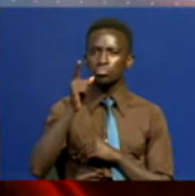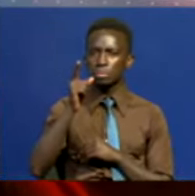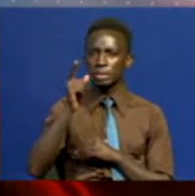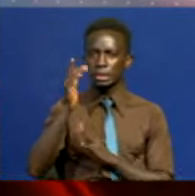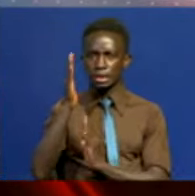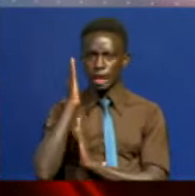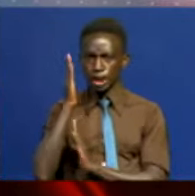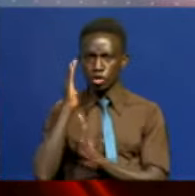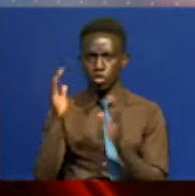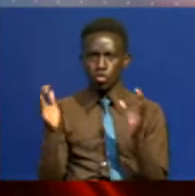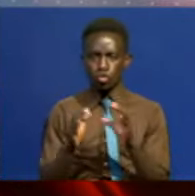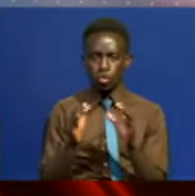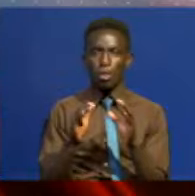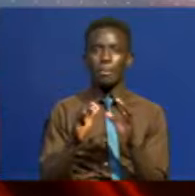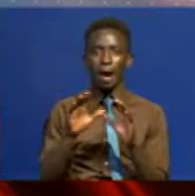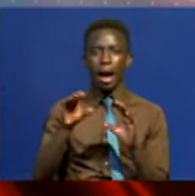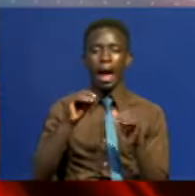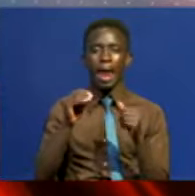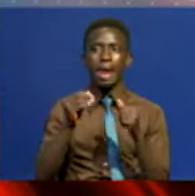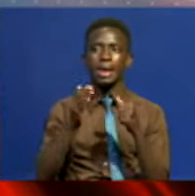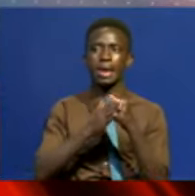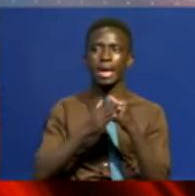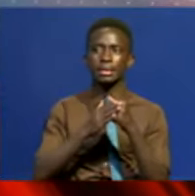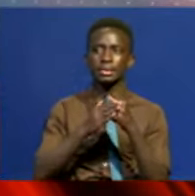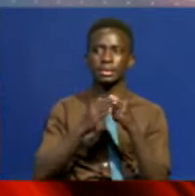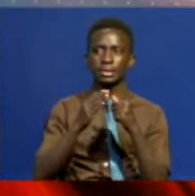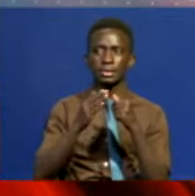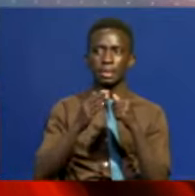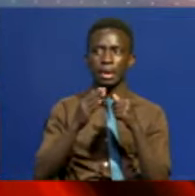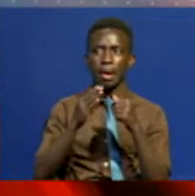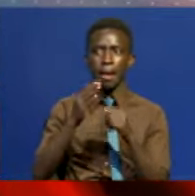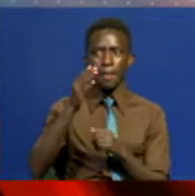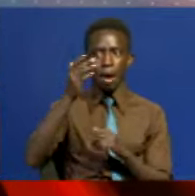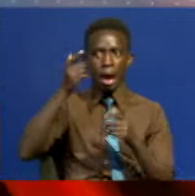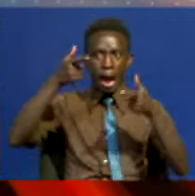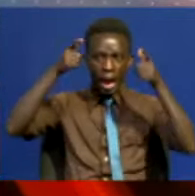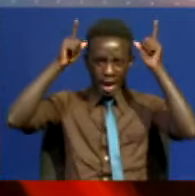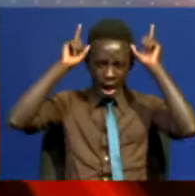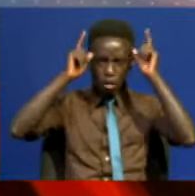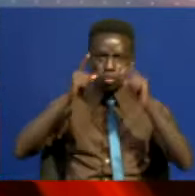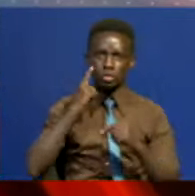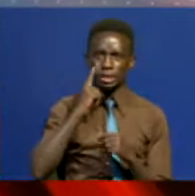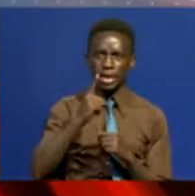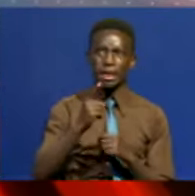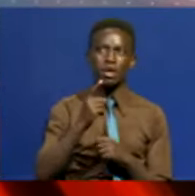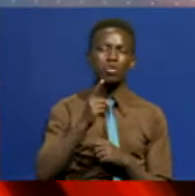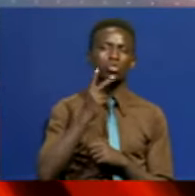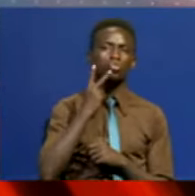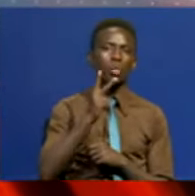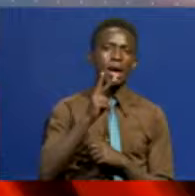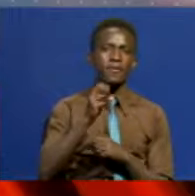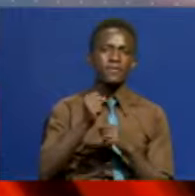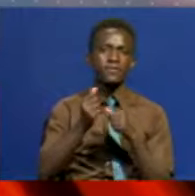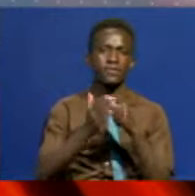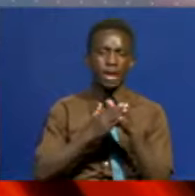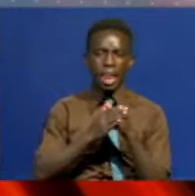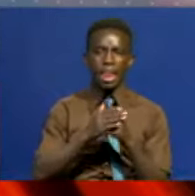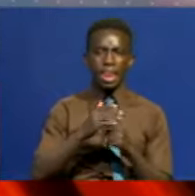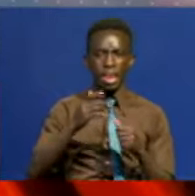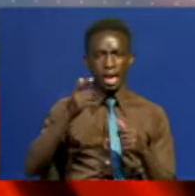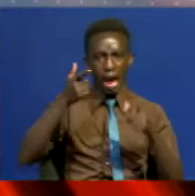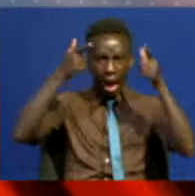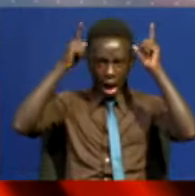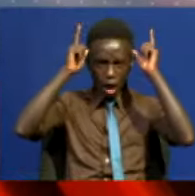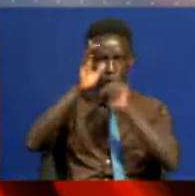the county of Samburu believed to have been part of the 259 animals stolen from Mugie Ranch in